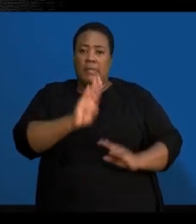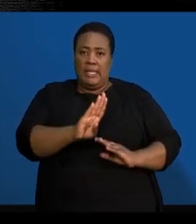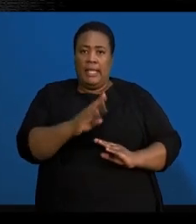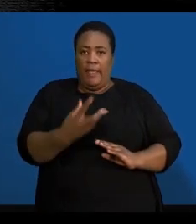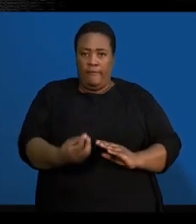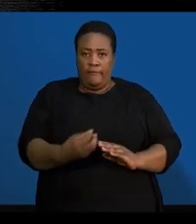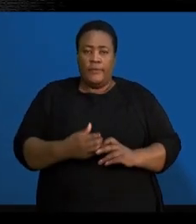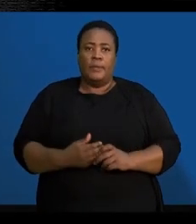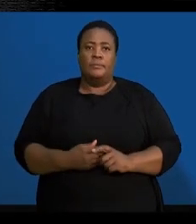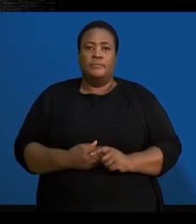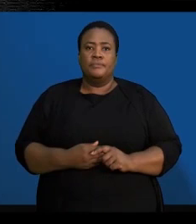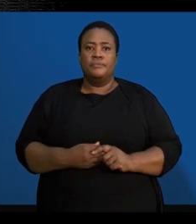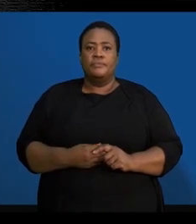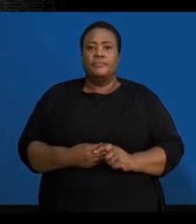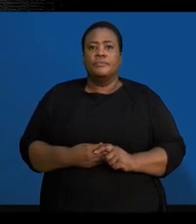B.